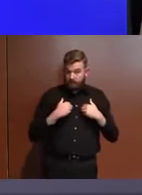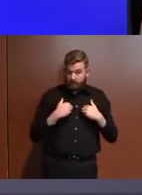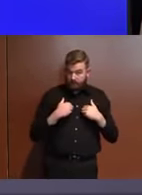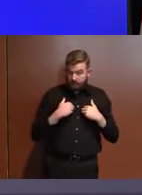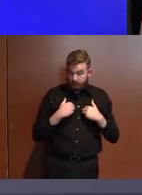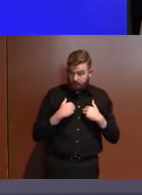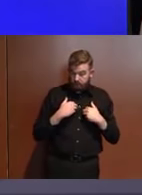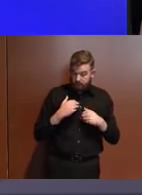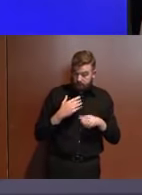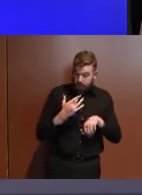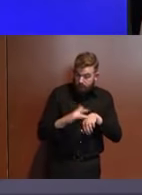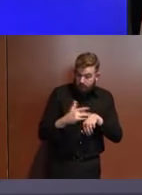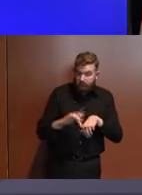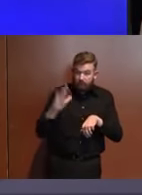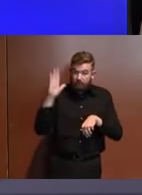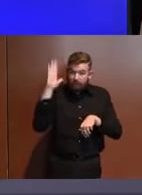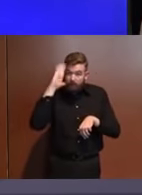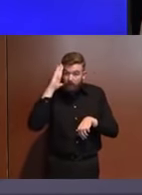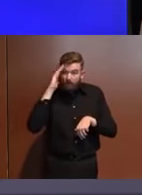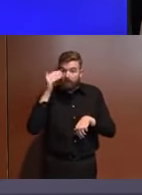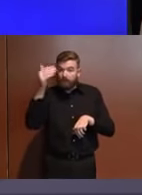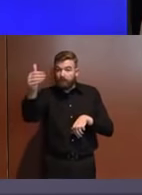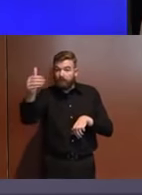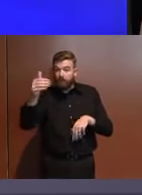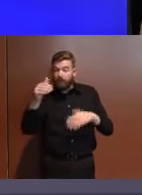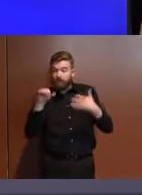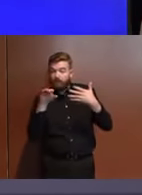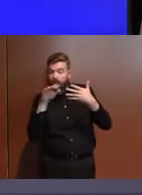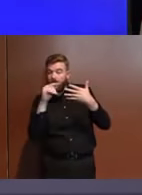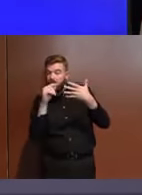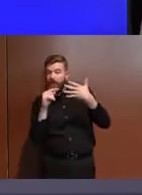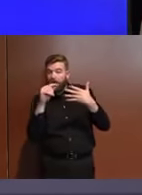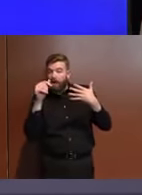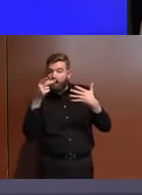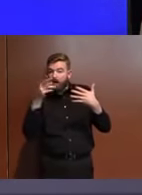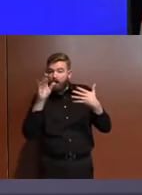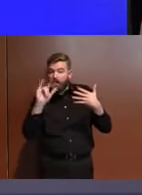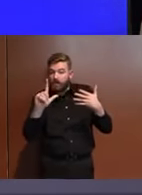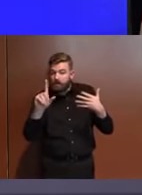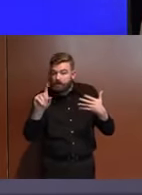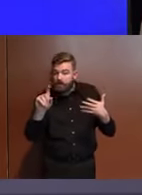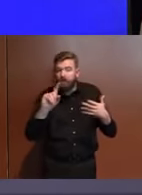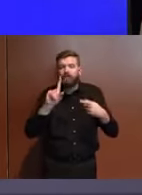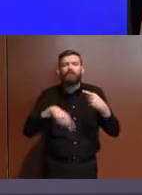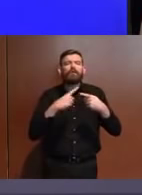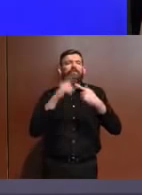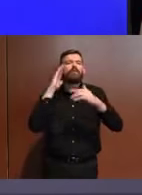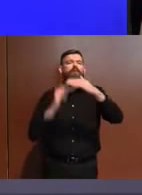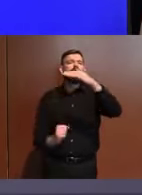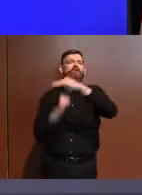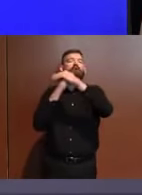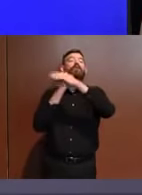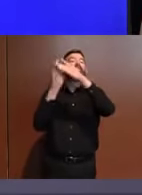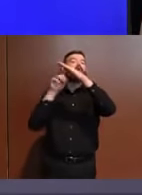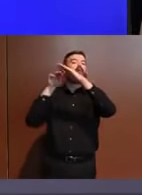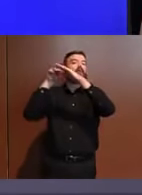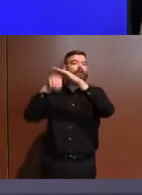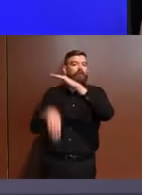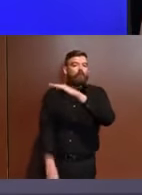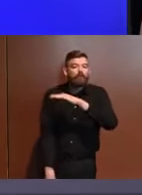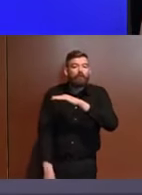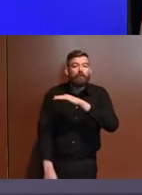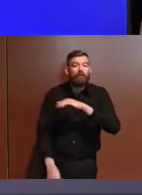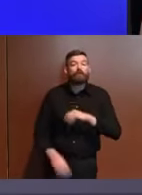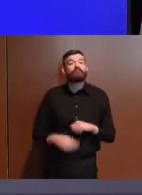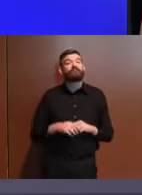it's not the peak, when do you expect the peak to hit? How long will this last? New York City is talking about moving some of its COVID patients